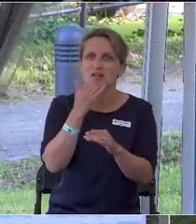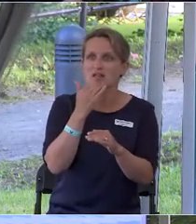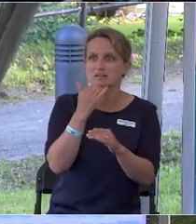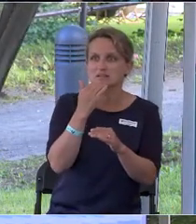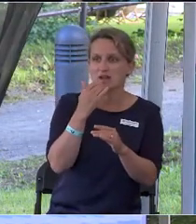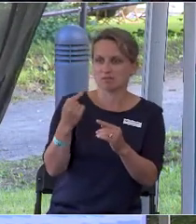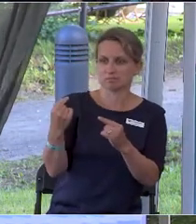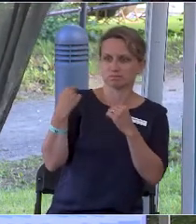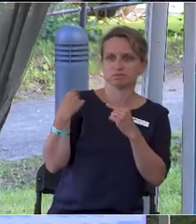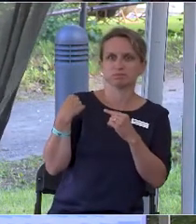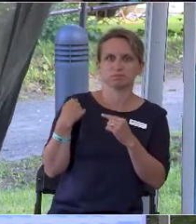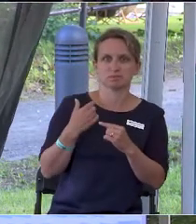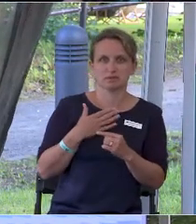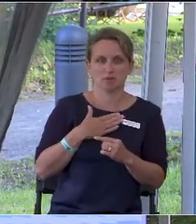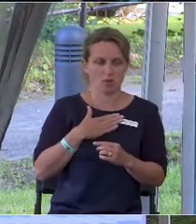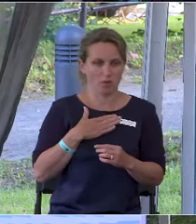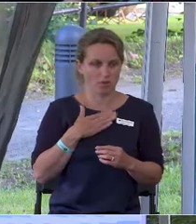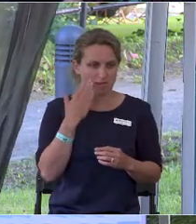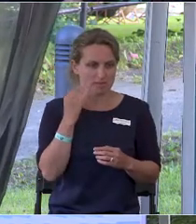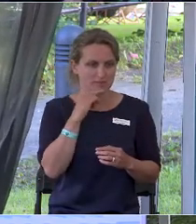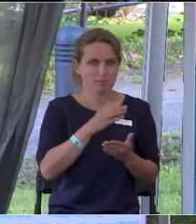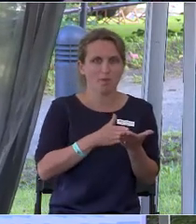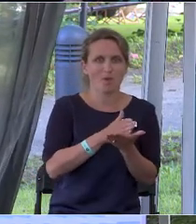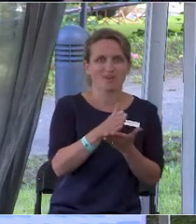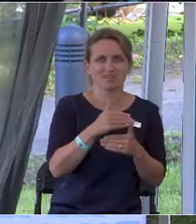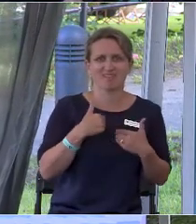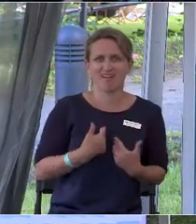because they don't have to be able to